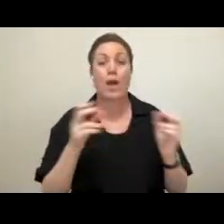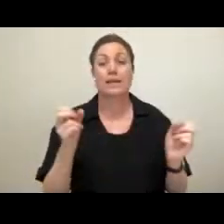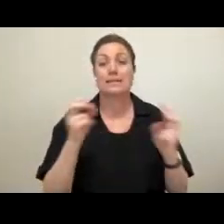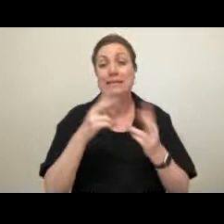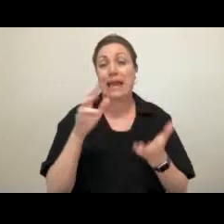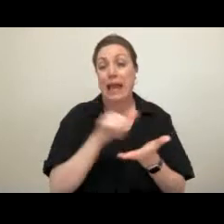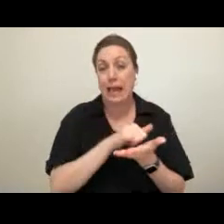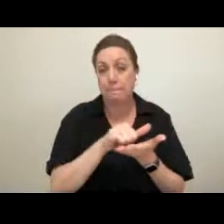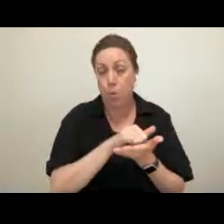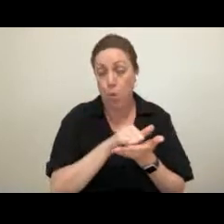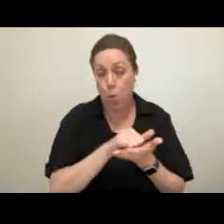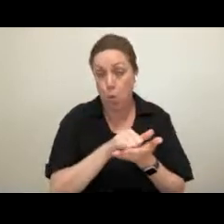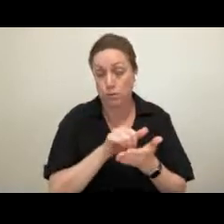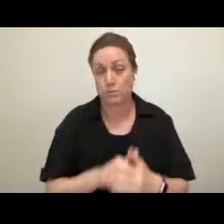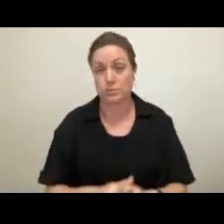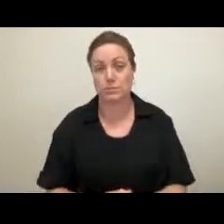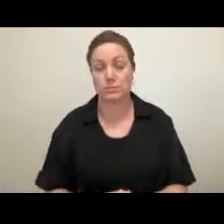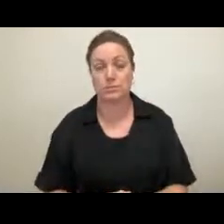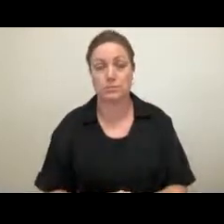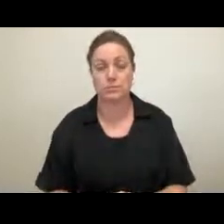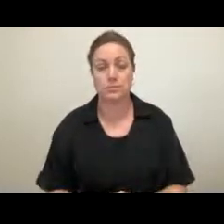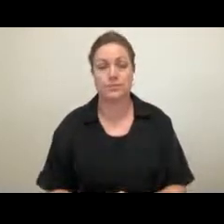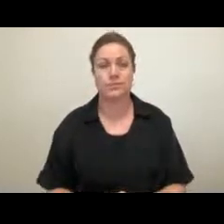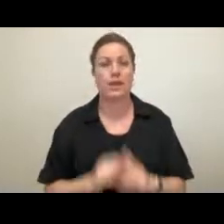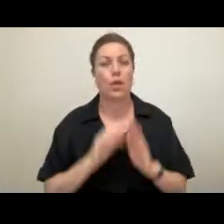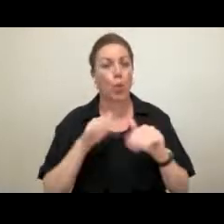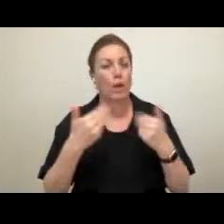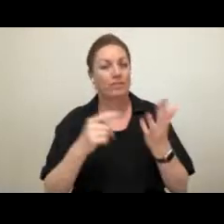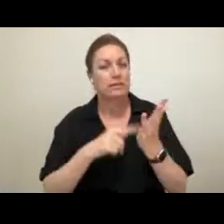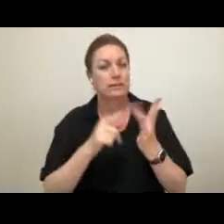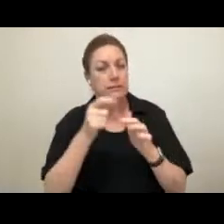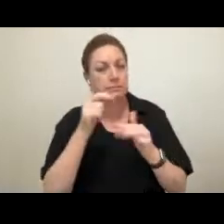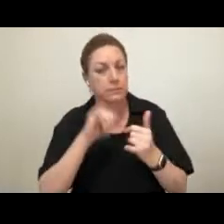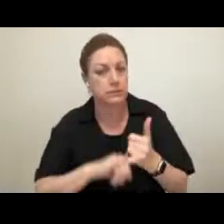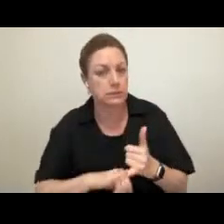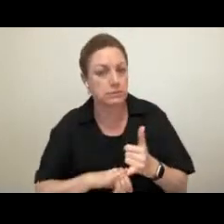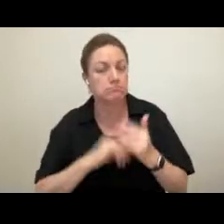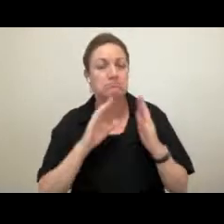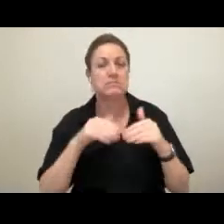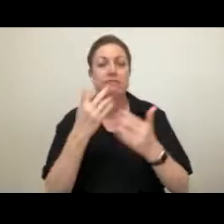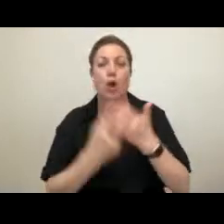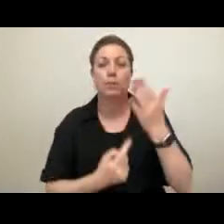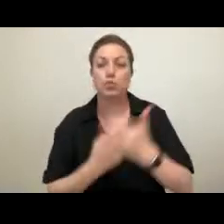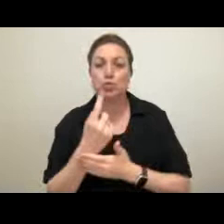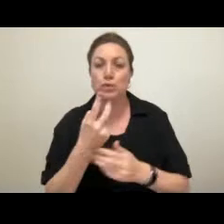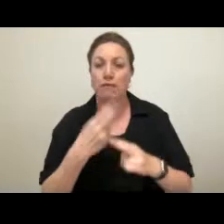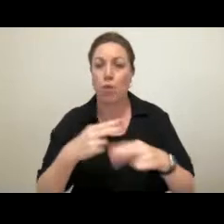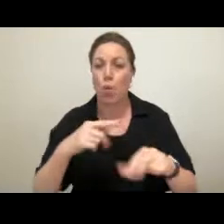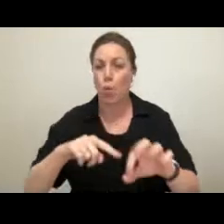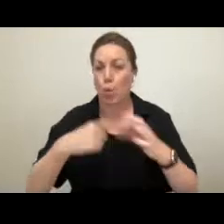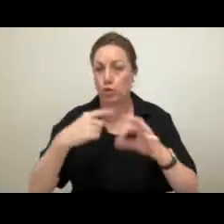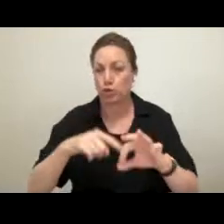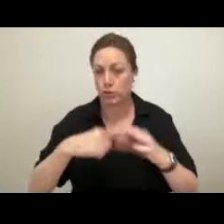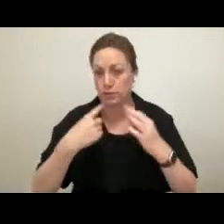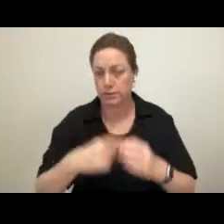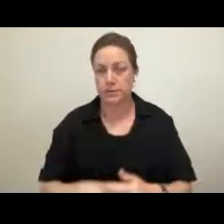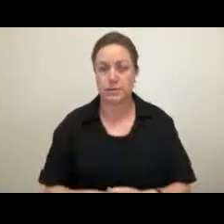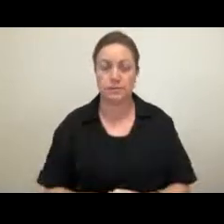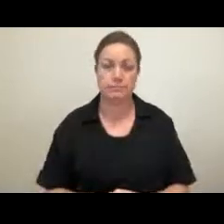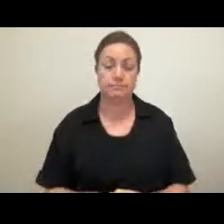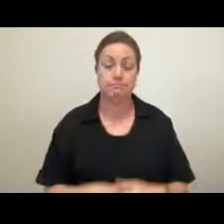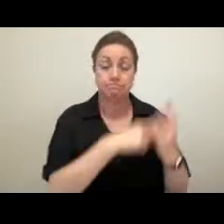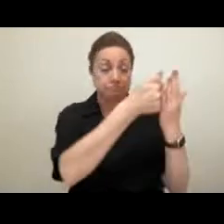and provide an opportunity for you to ask questions. So in order to do that, the agenda includes an